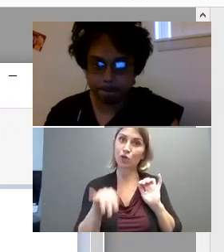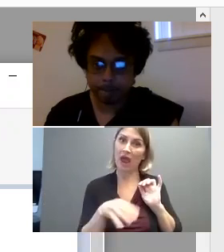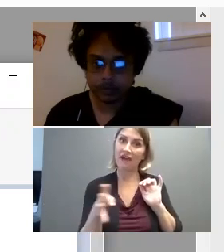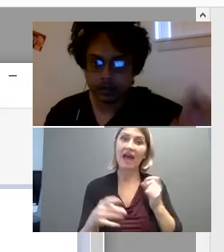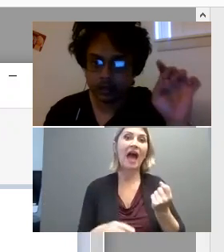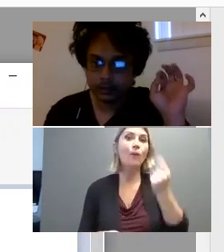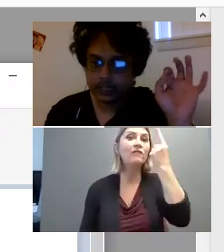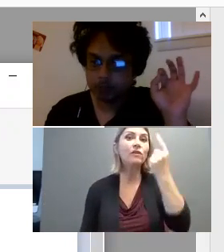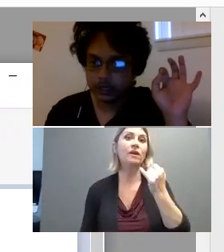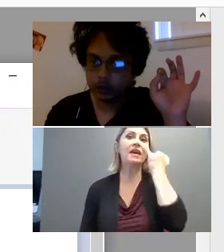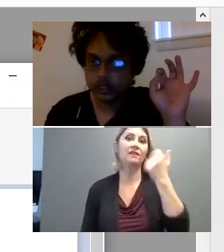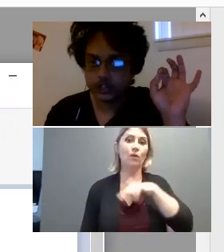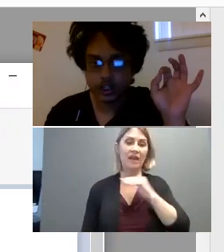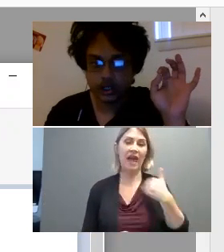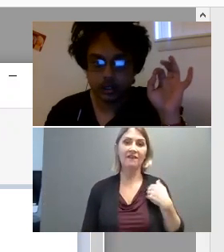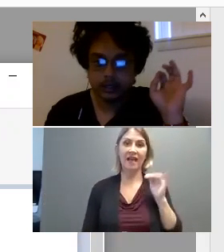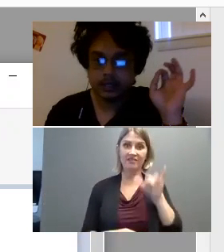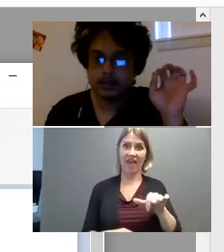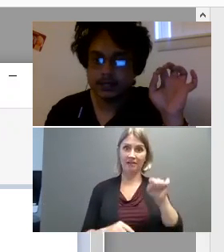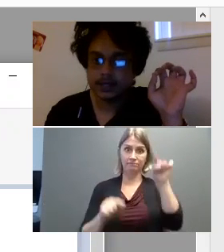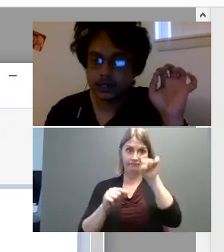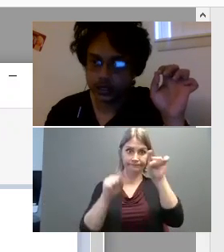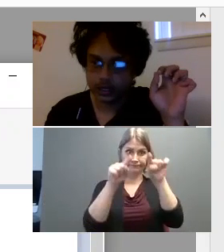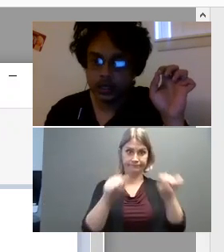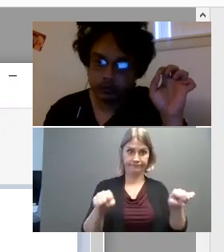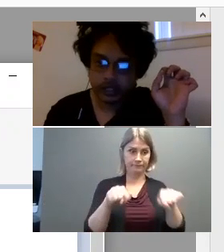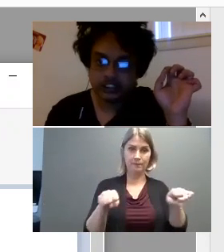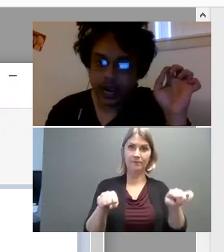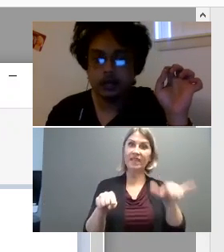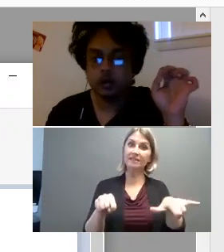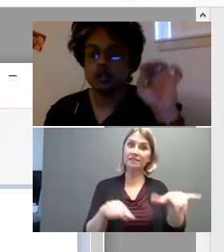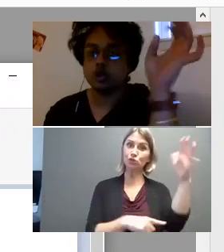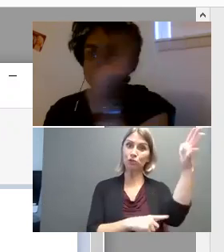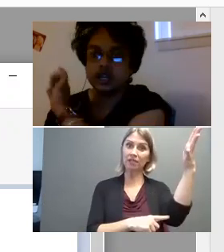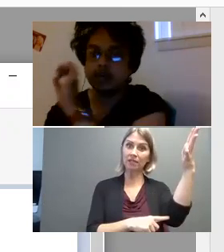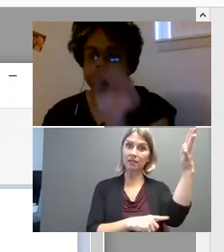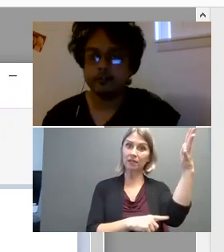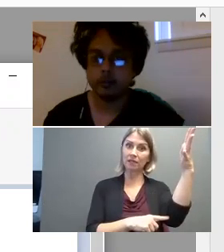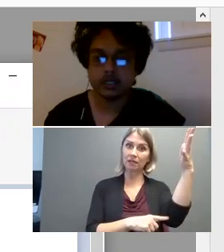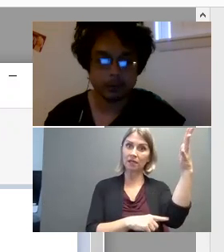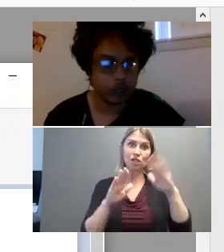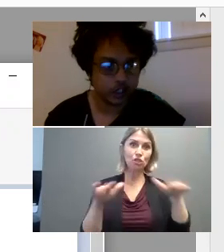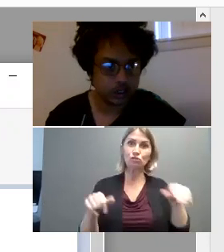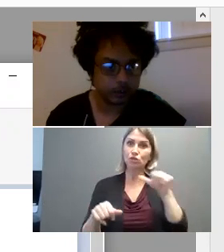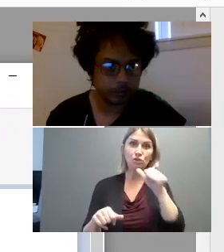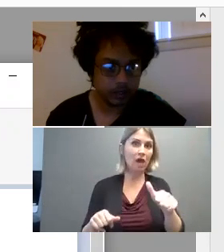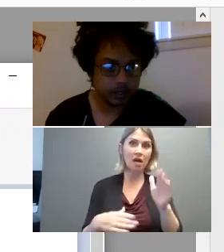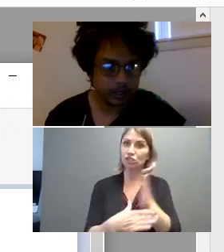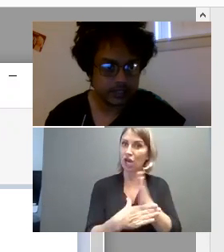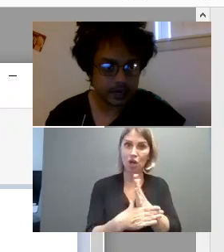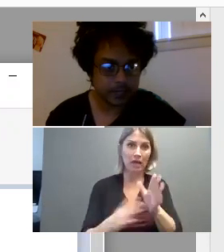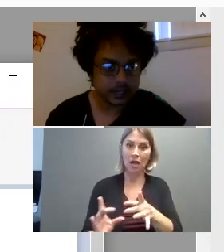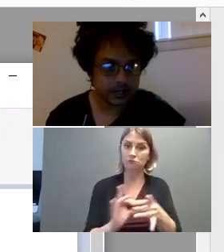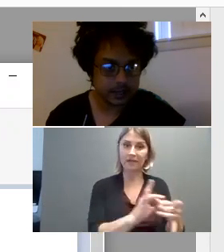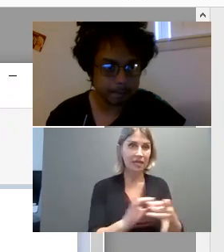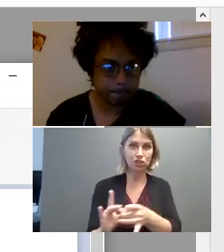have this particular structure, then this is a tree where the child nodes do not share any information among each other.